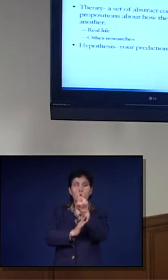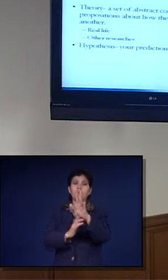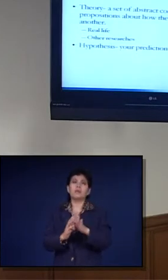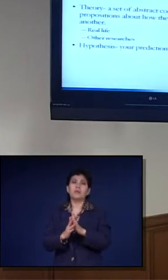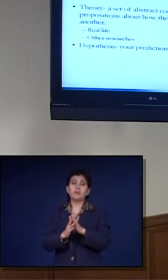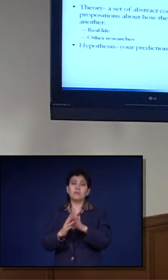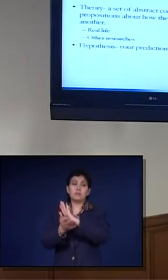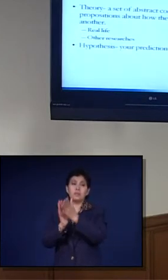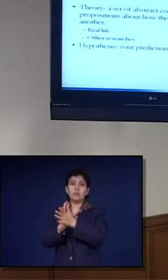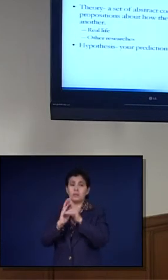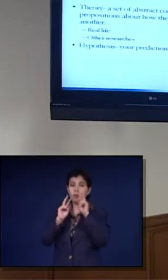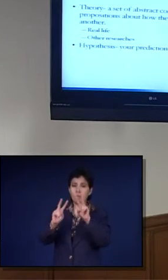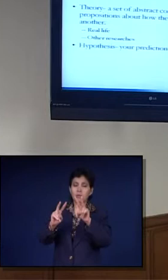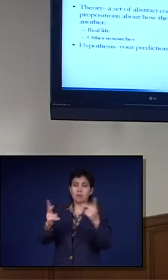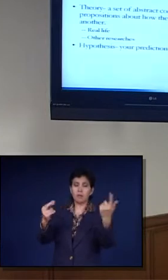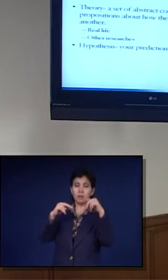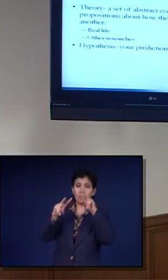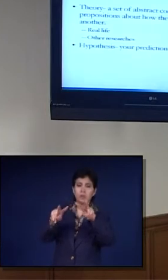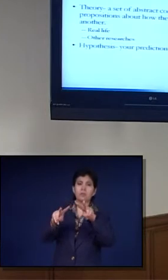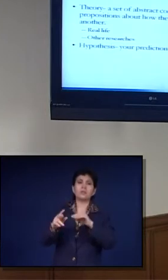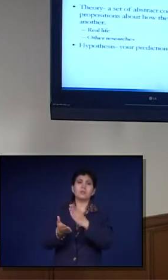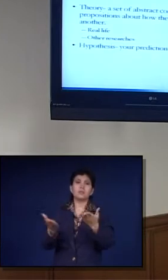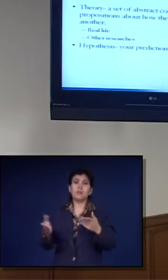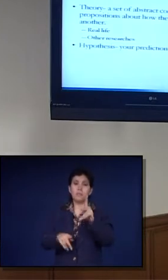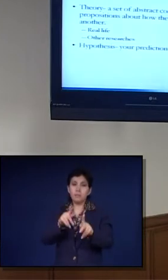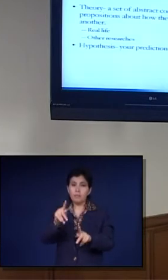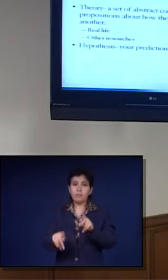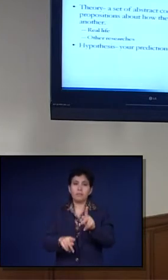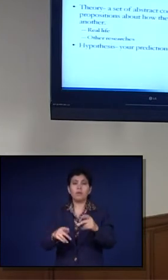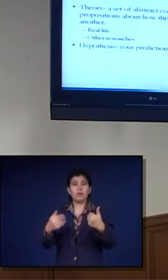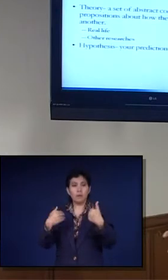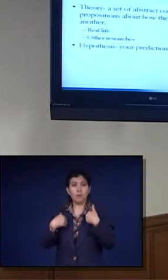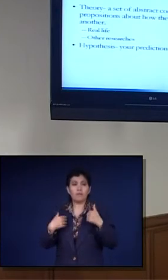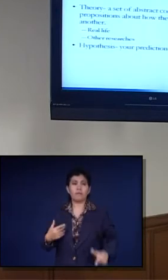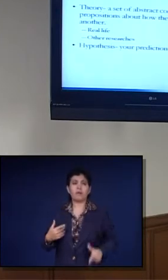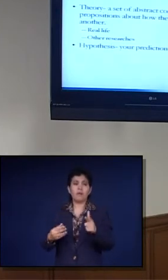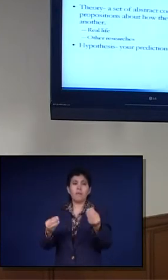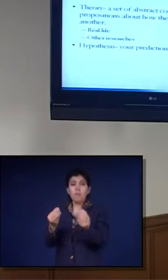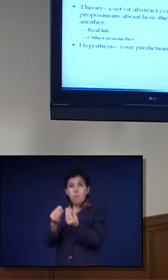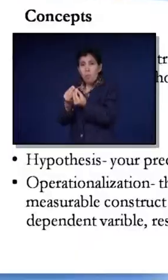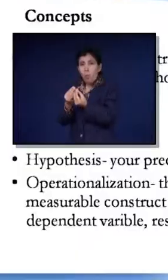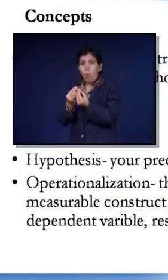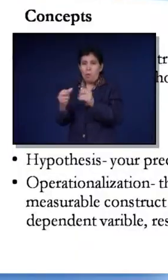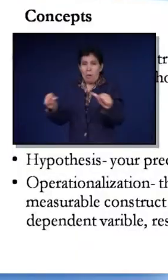gangsters. So you came to your hypothesis that people who own guns, they tend to be more